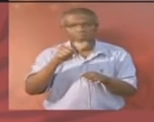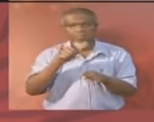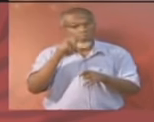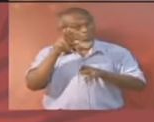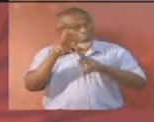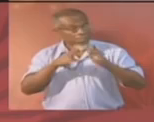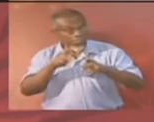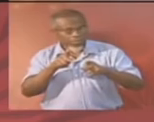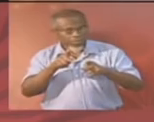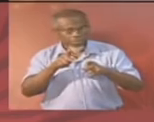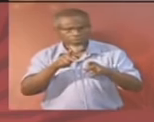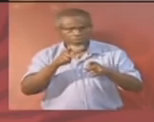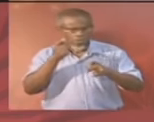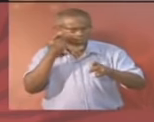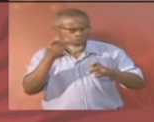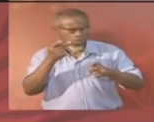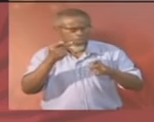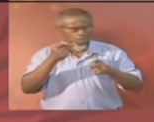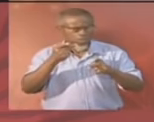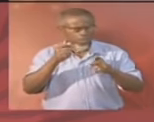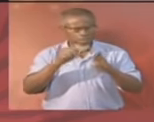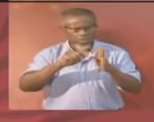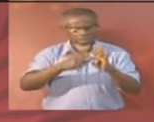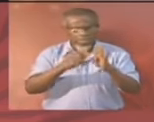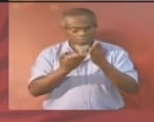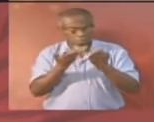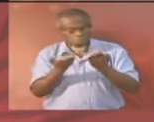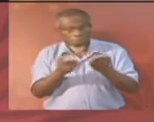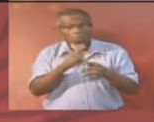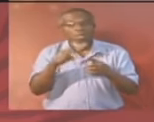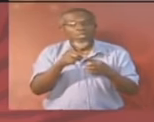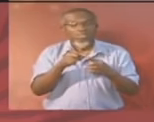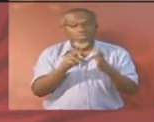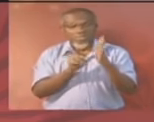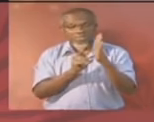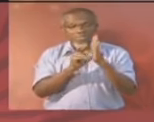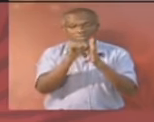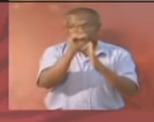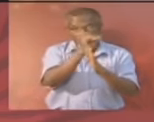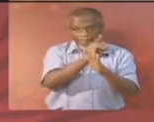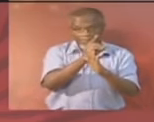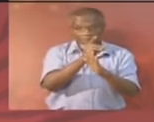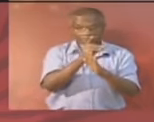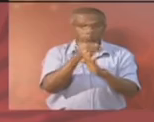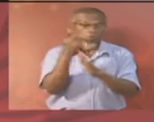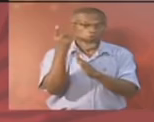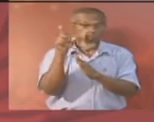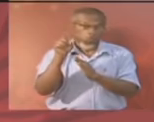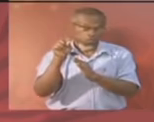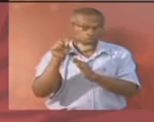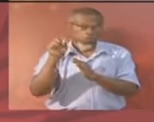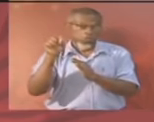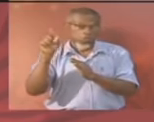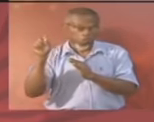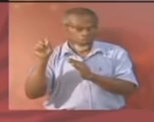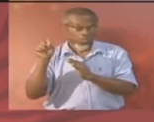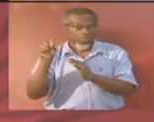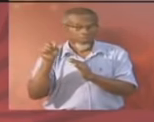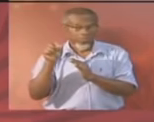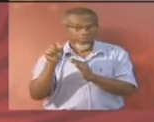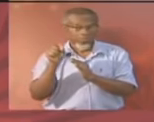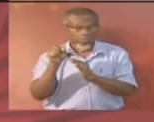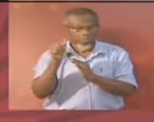These variants started emerging in about December, and we all know how many people died over 2020. So while